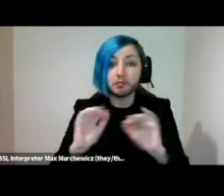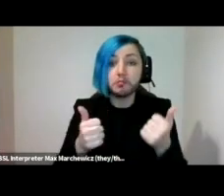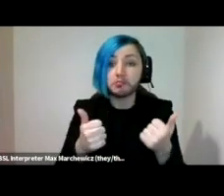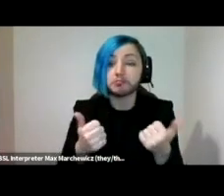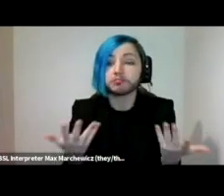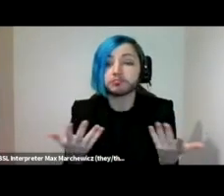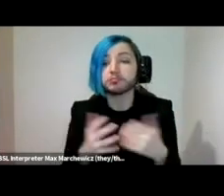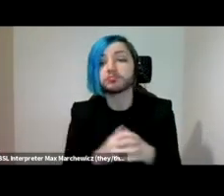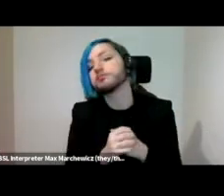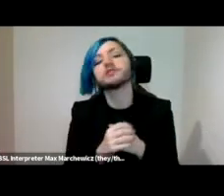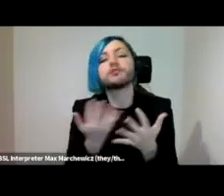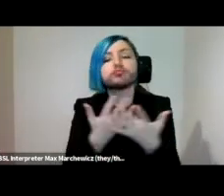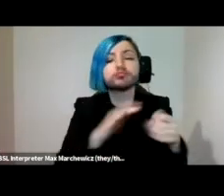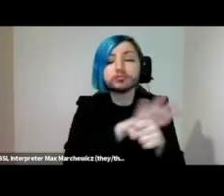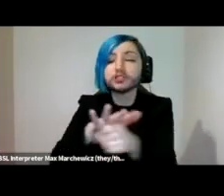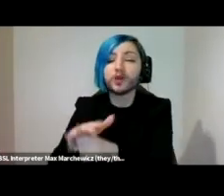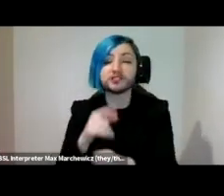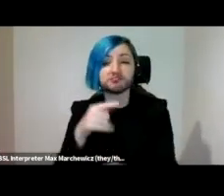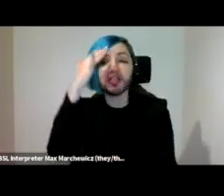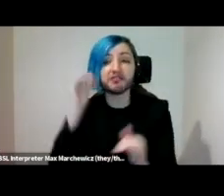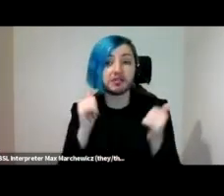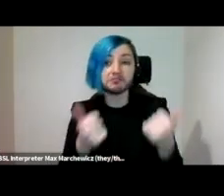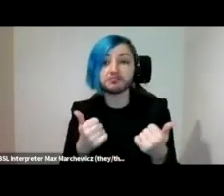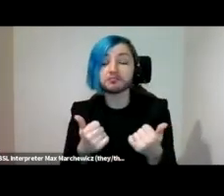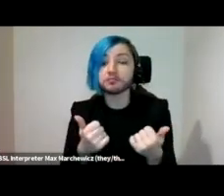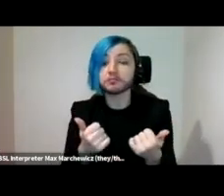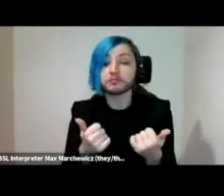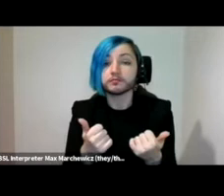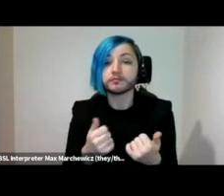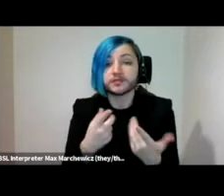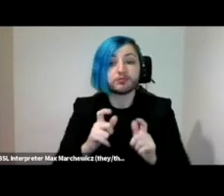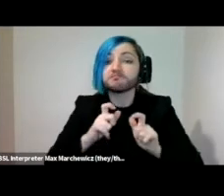in many situations, and we still use that formalism